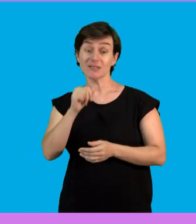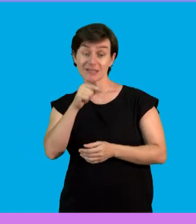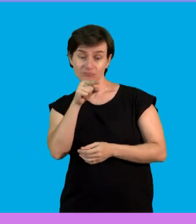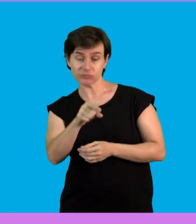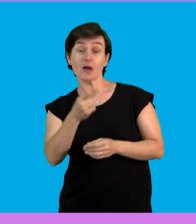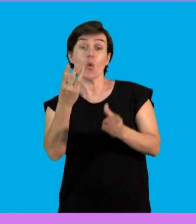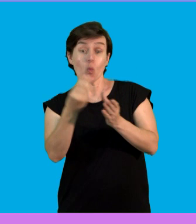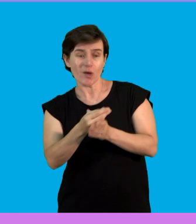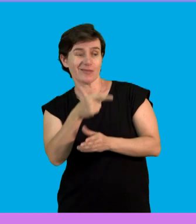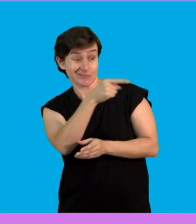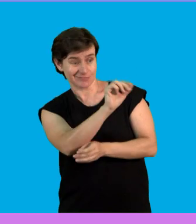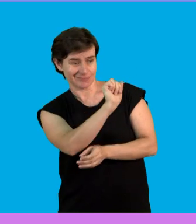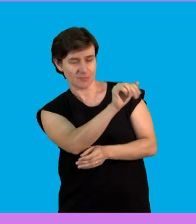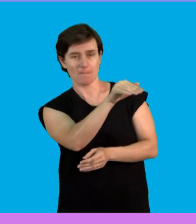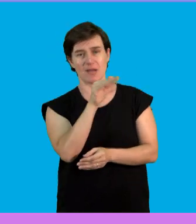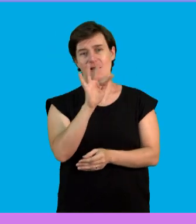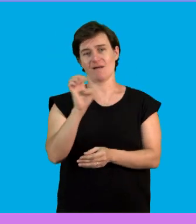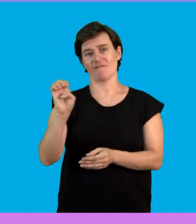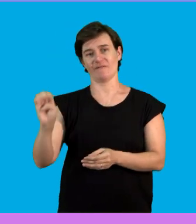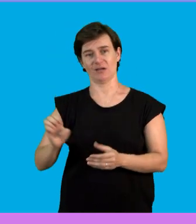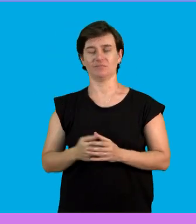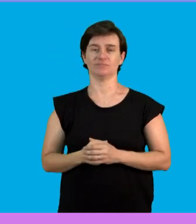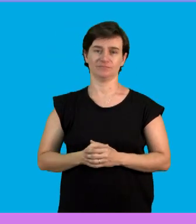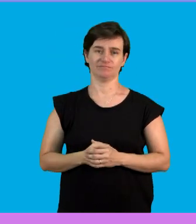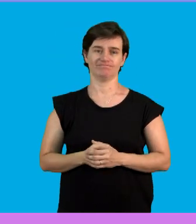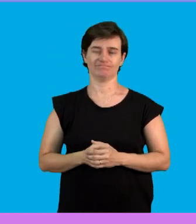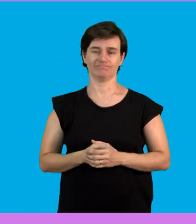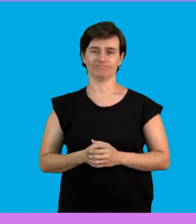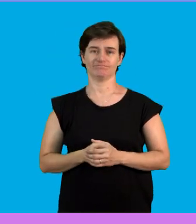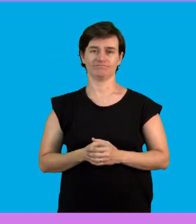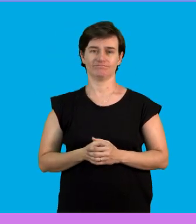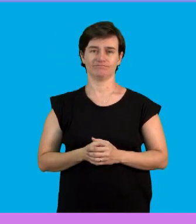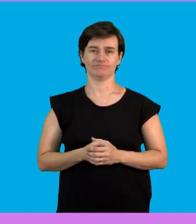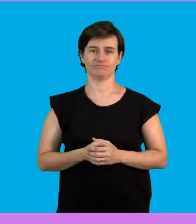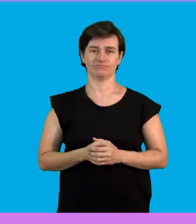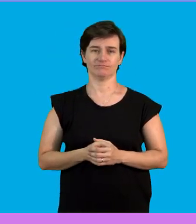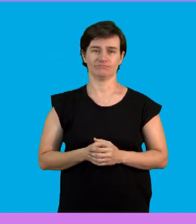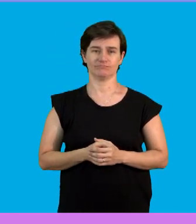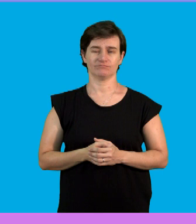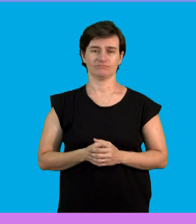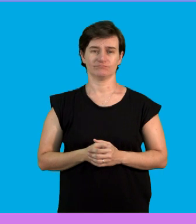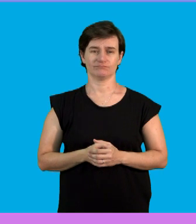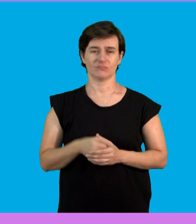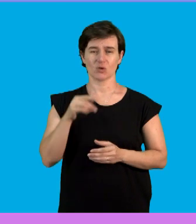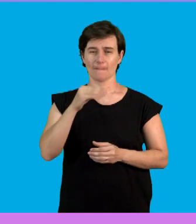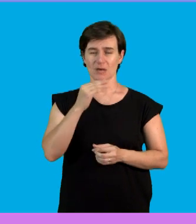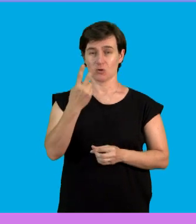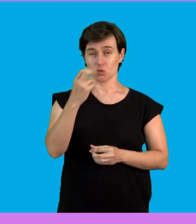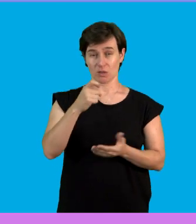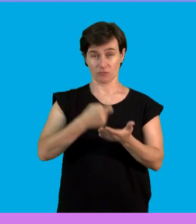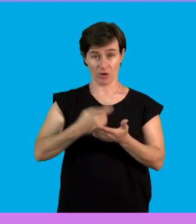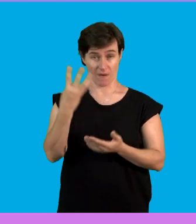R15.40 because it's R5 plus the Us fee. So then I will show it. That